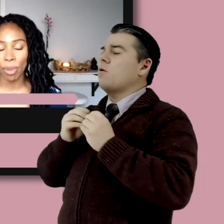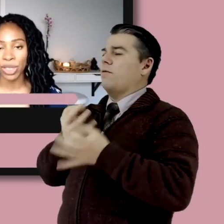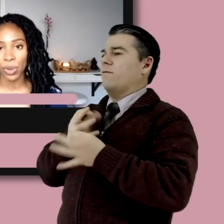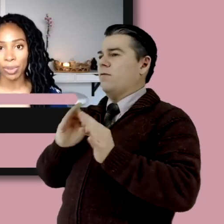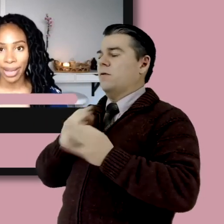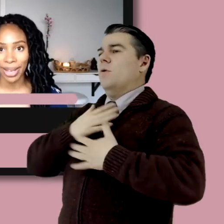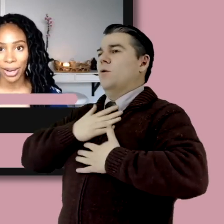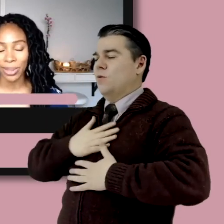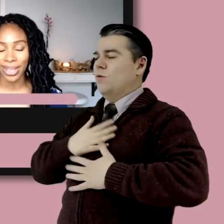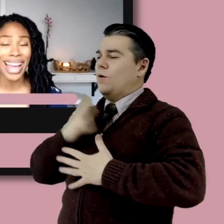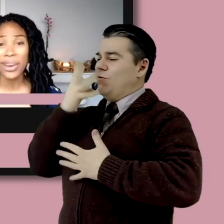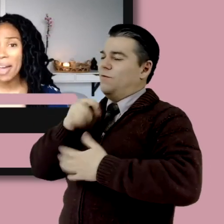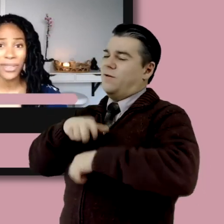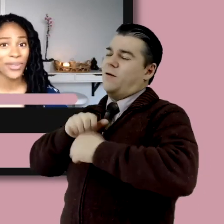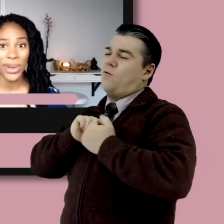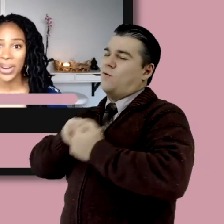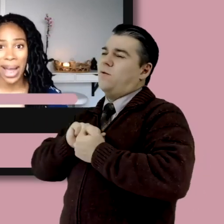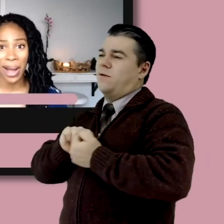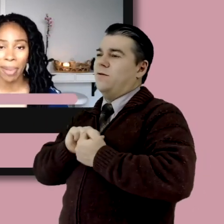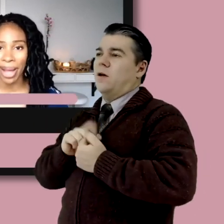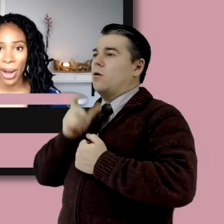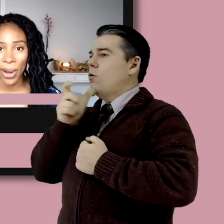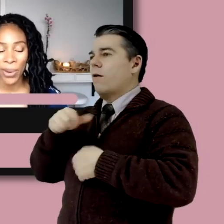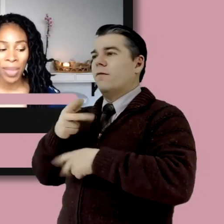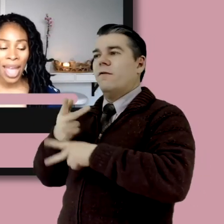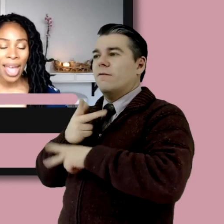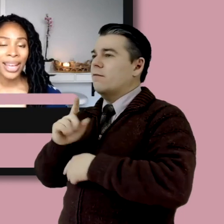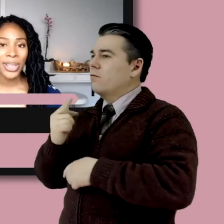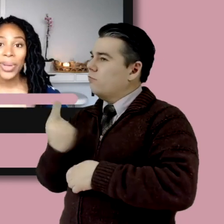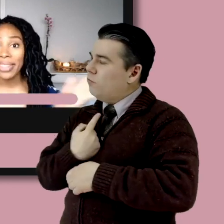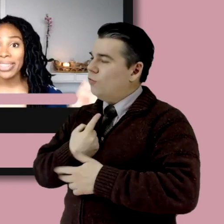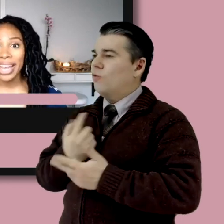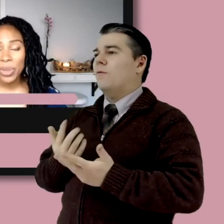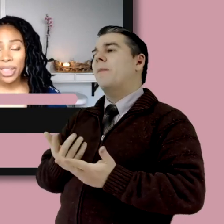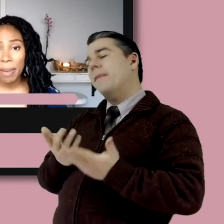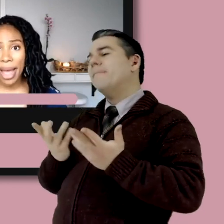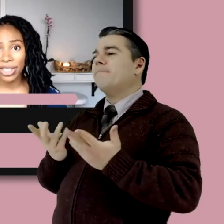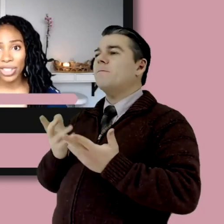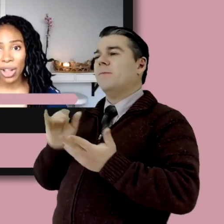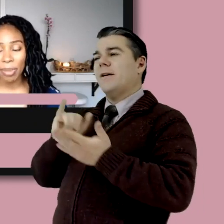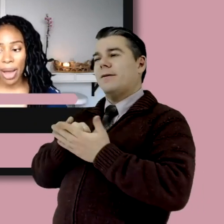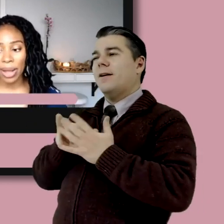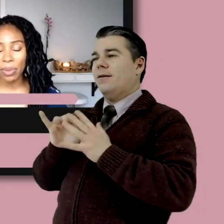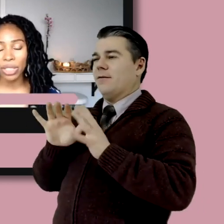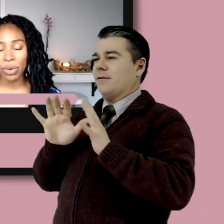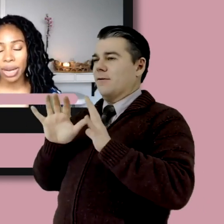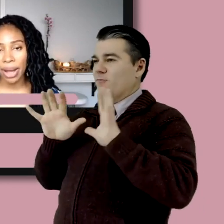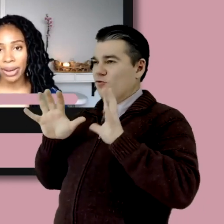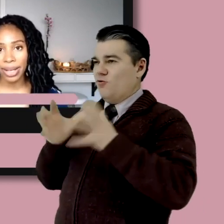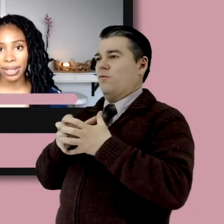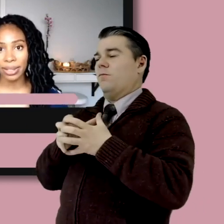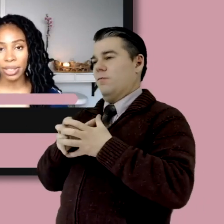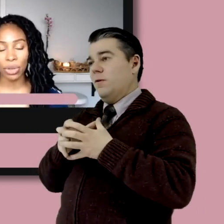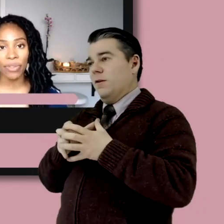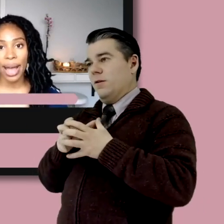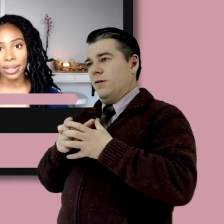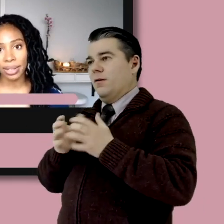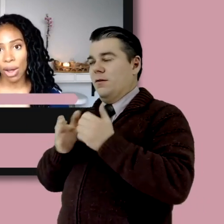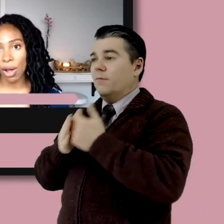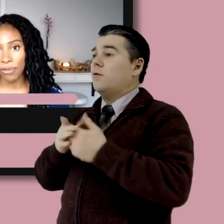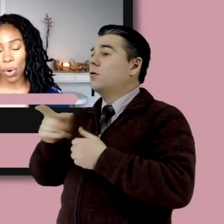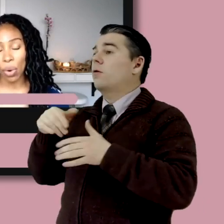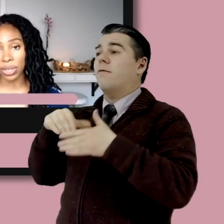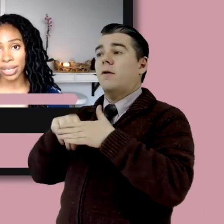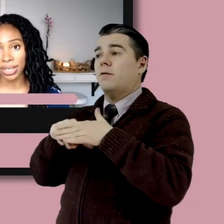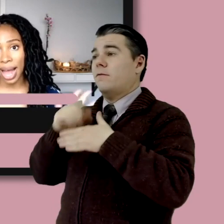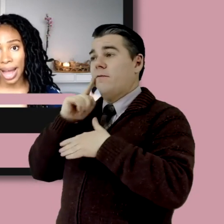beautiful moments with my kiddos. Like, I don't have to figure it out on my own. So yeah, that's what that package is all about. And what's great about it is, so you have access to